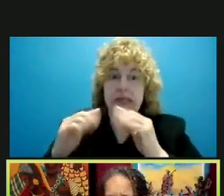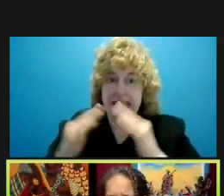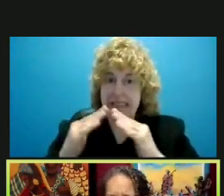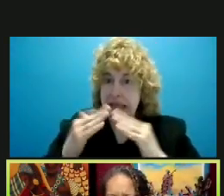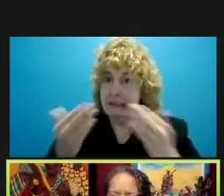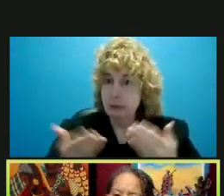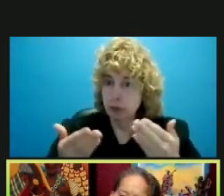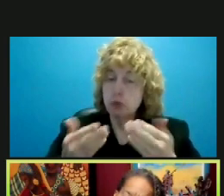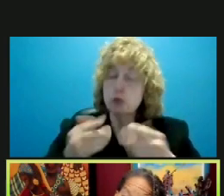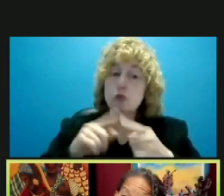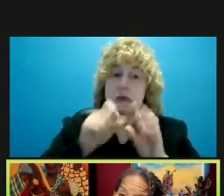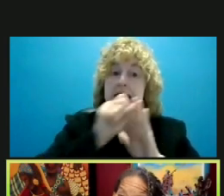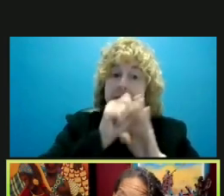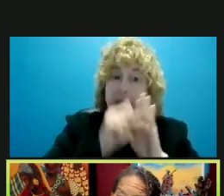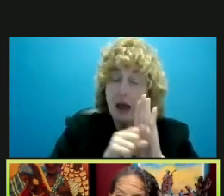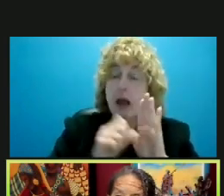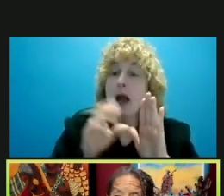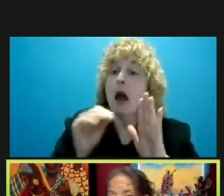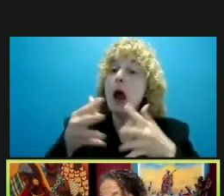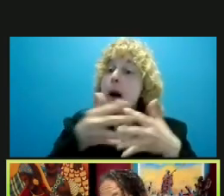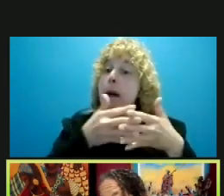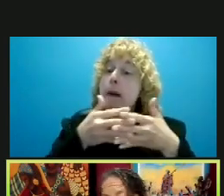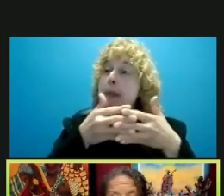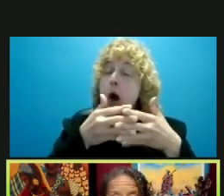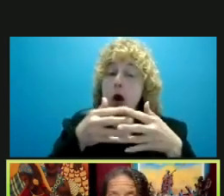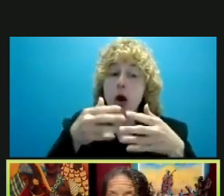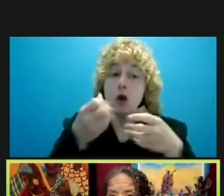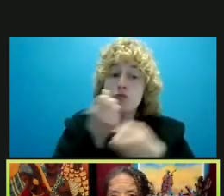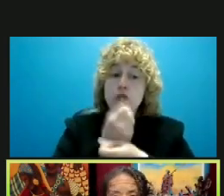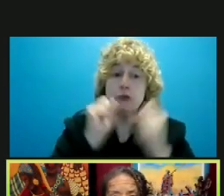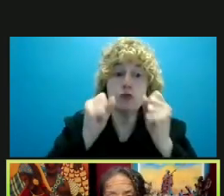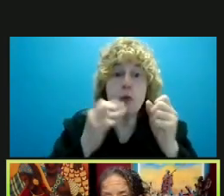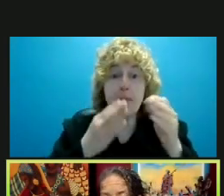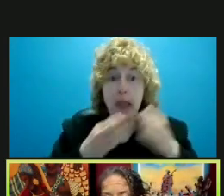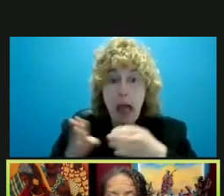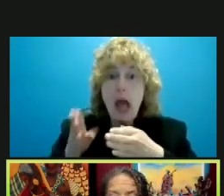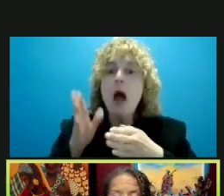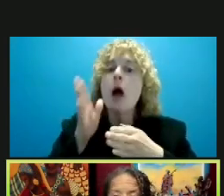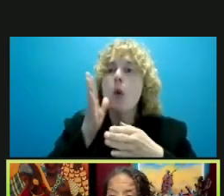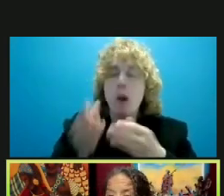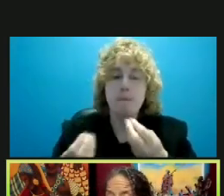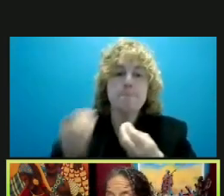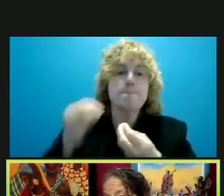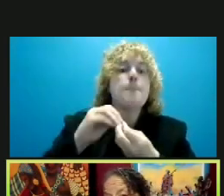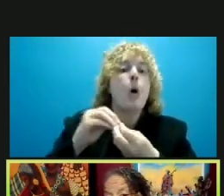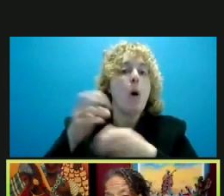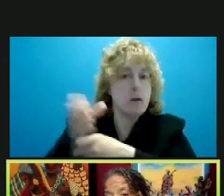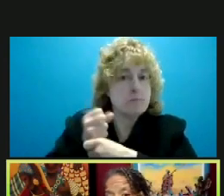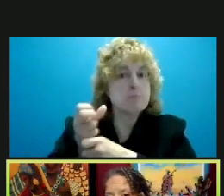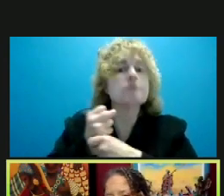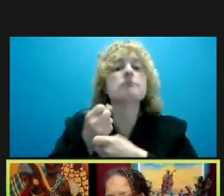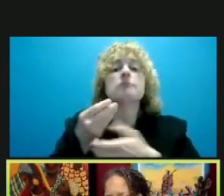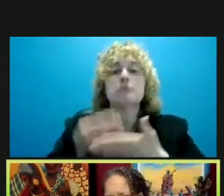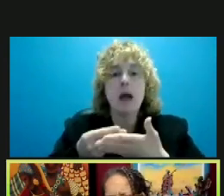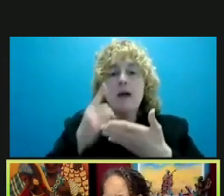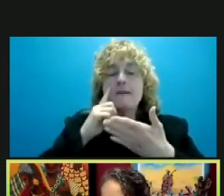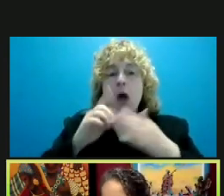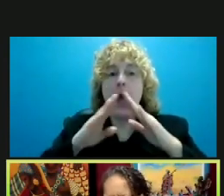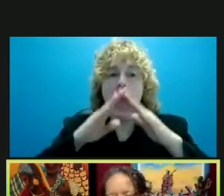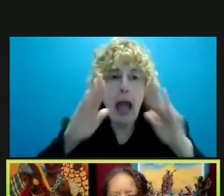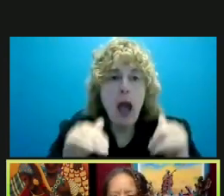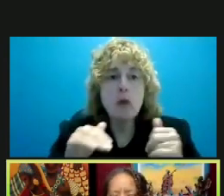opportunities. And to help us better understand what that means in terms of housing, food, uh, access to a lot of our basic needs,